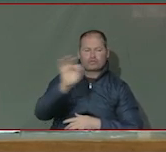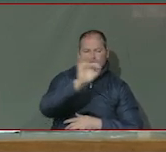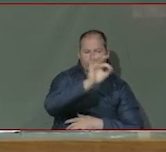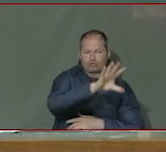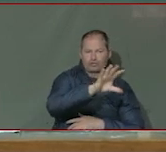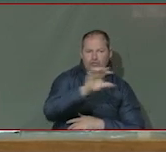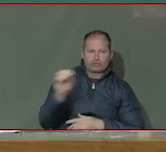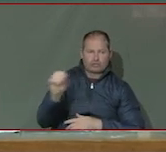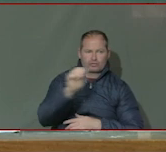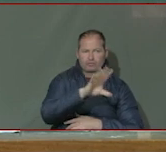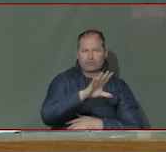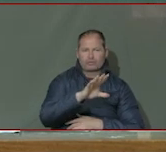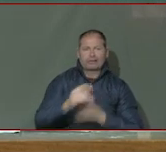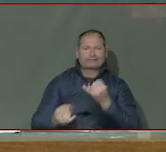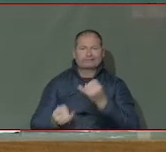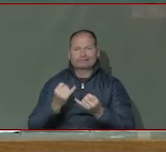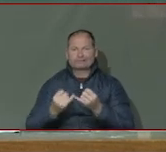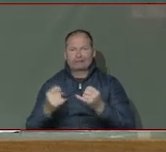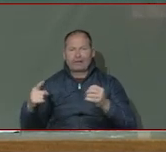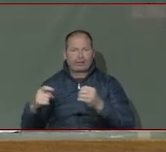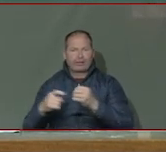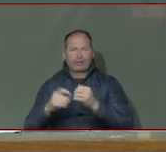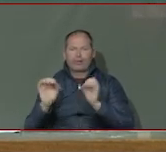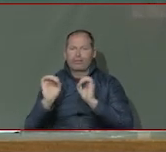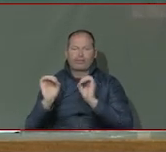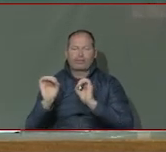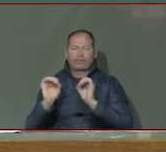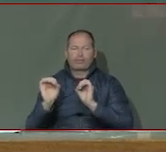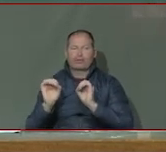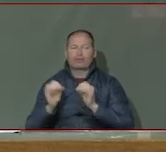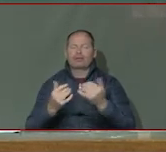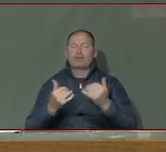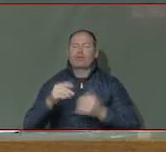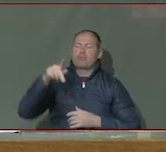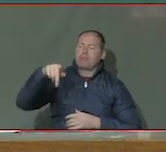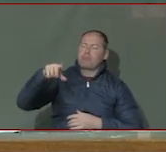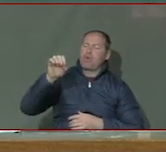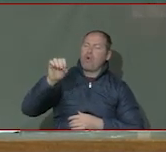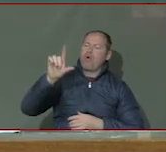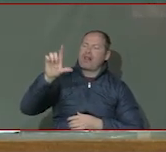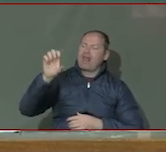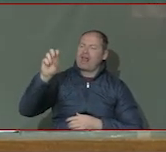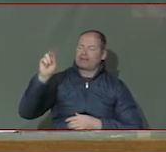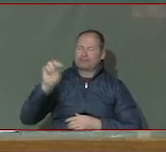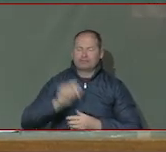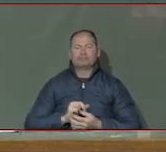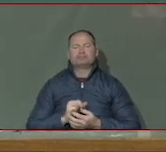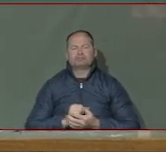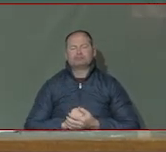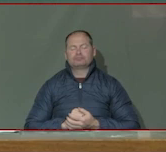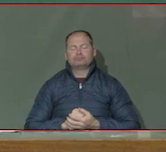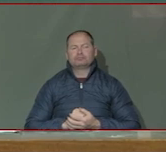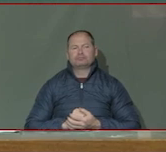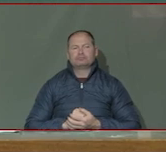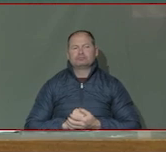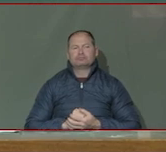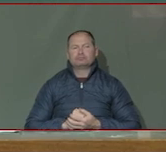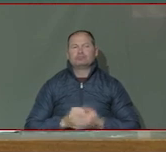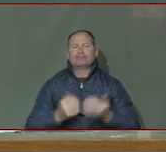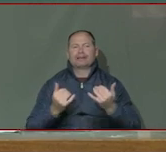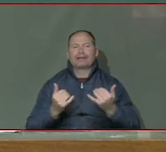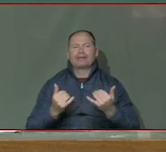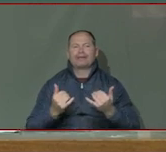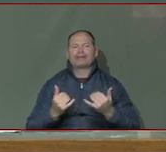it. There's no mating like sperm cells and ova. It's pollen that carries the sperm cells. But anyway, if they ask you, if you have this